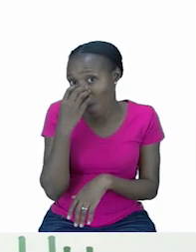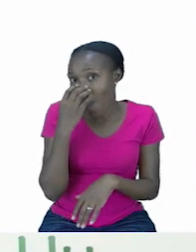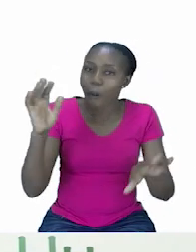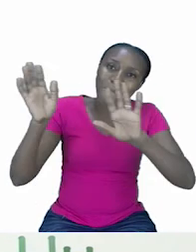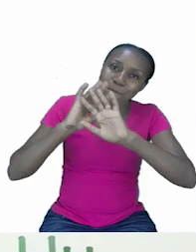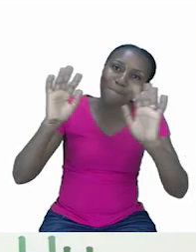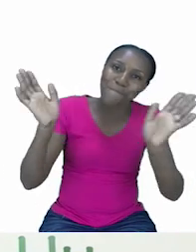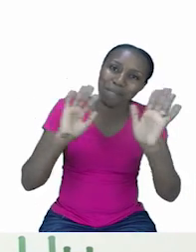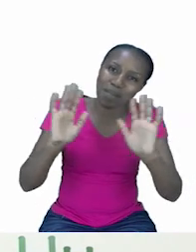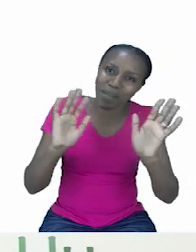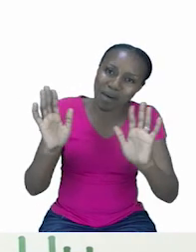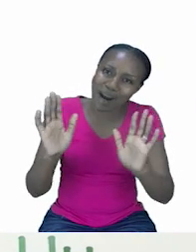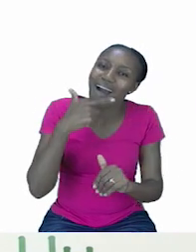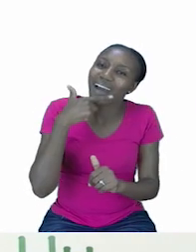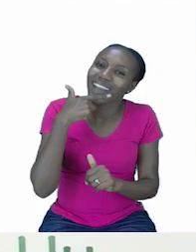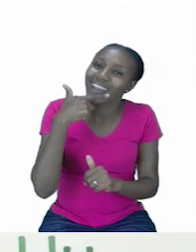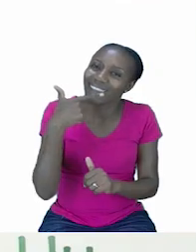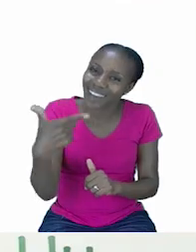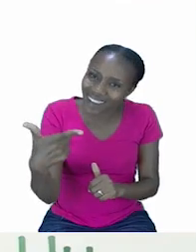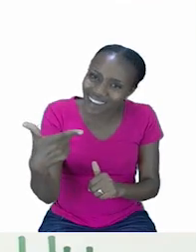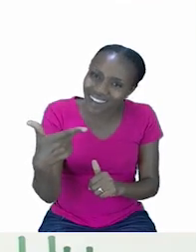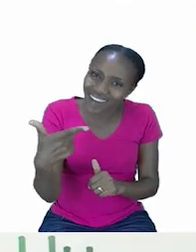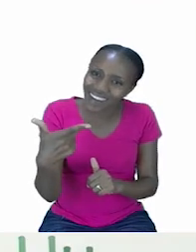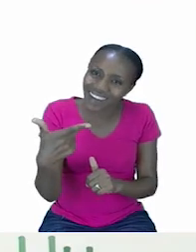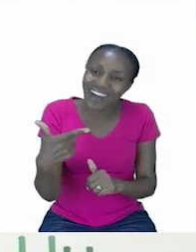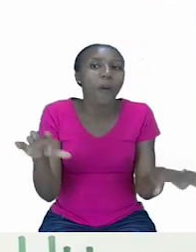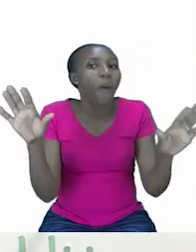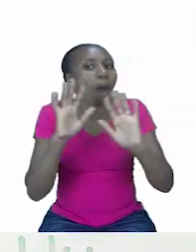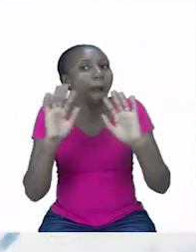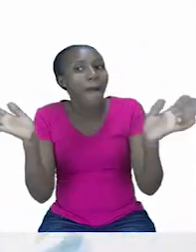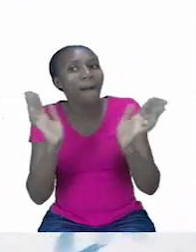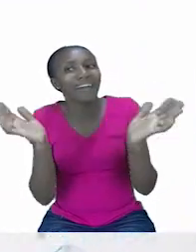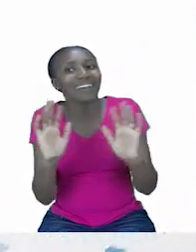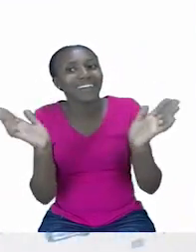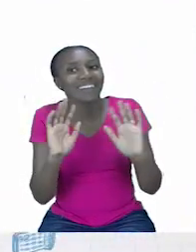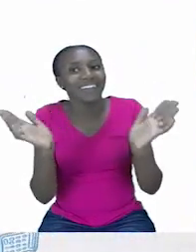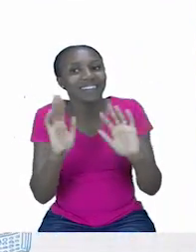thank you for joining us and goodbye!